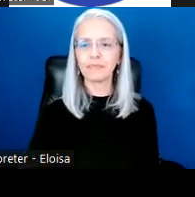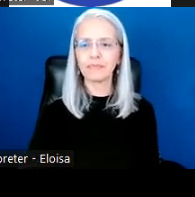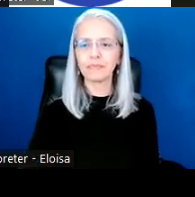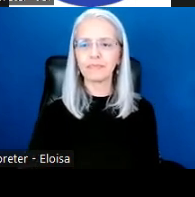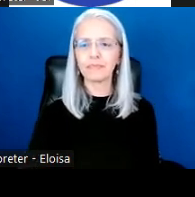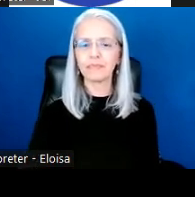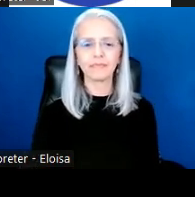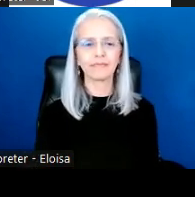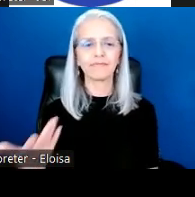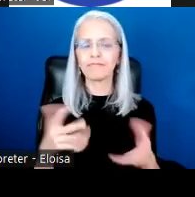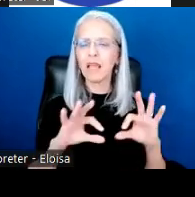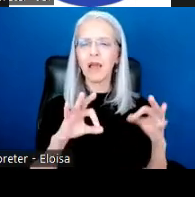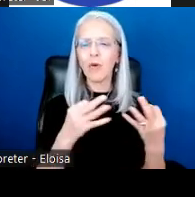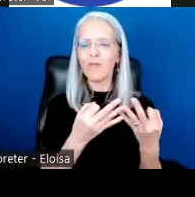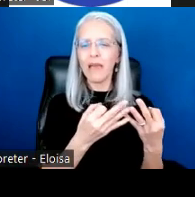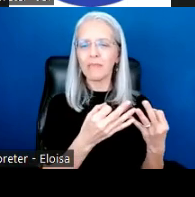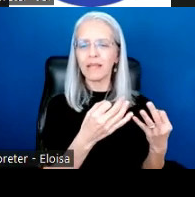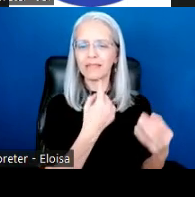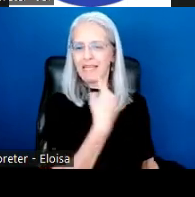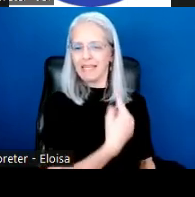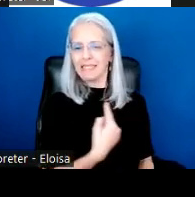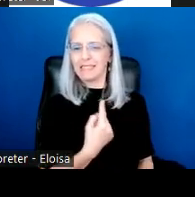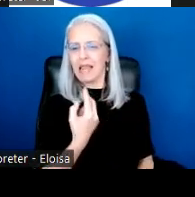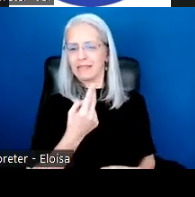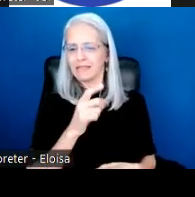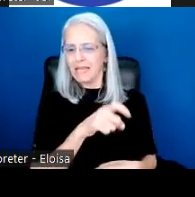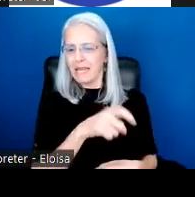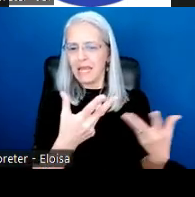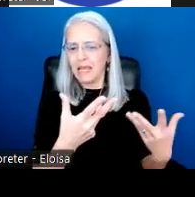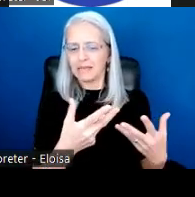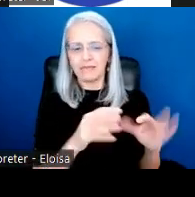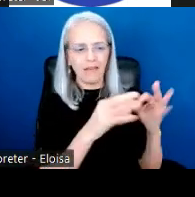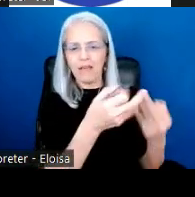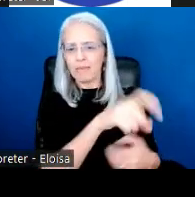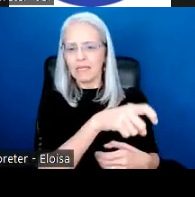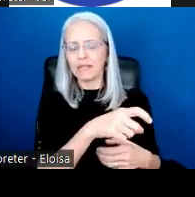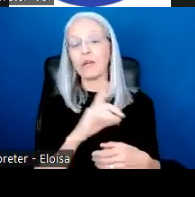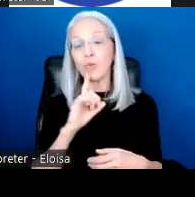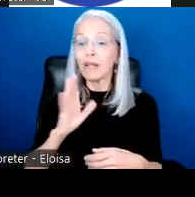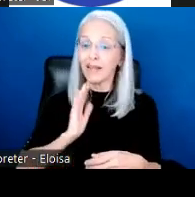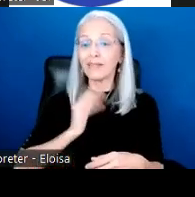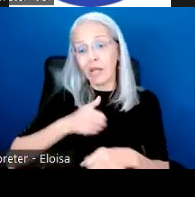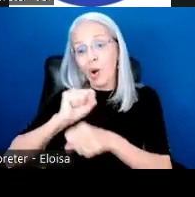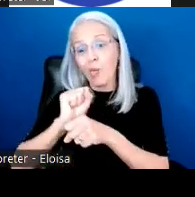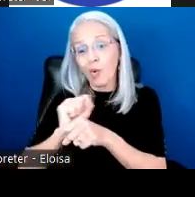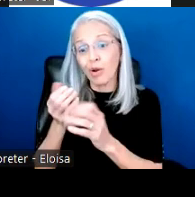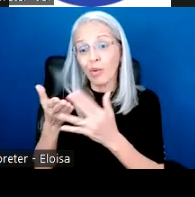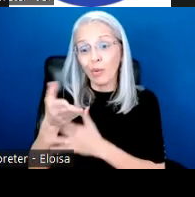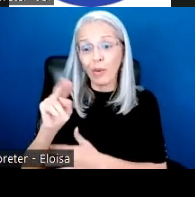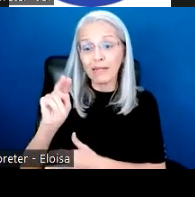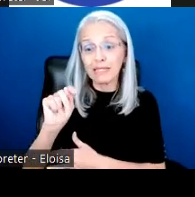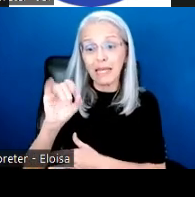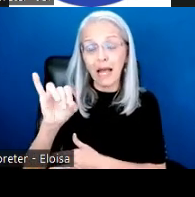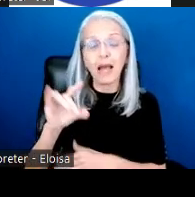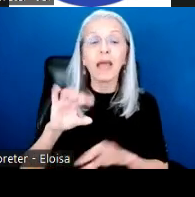So what are families telling us they need? It's really the basis for the work that we're doing with NTI. Families are